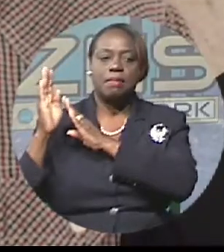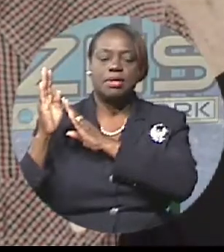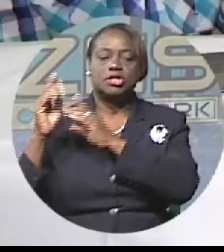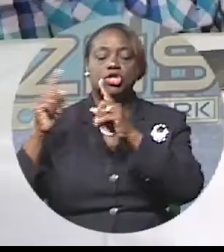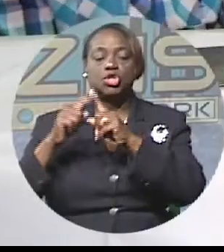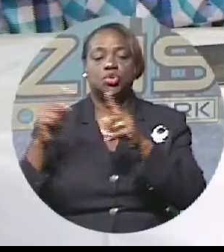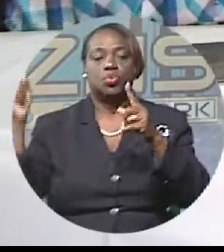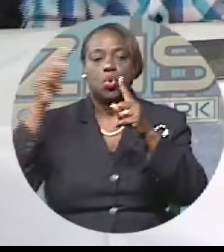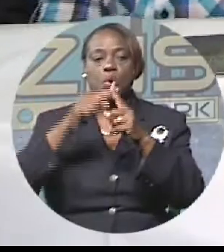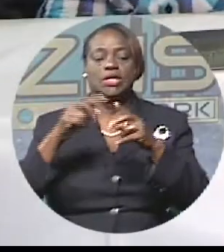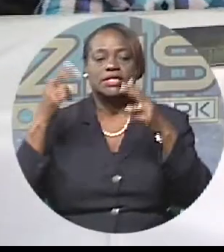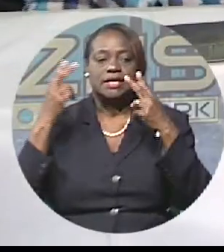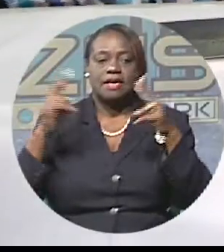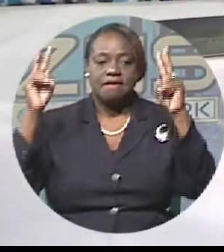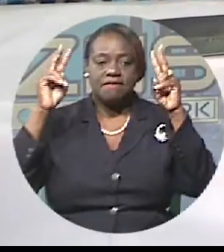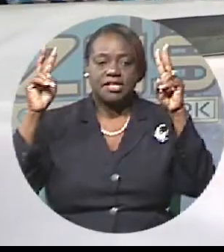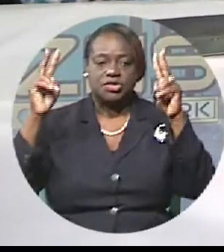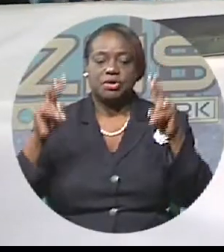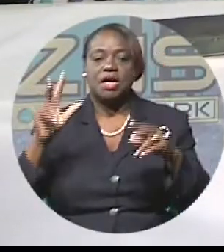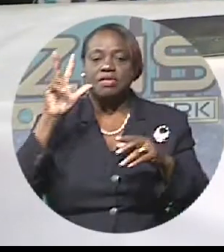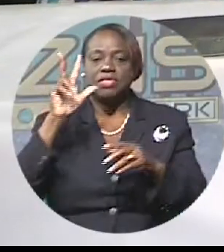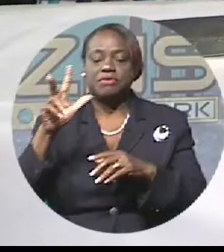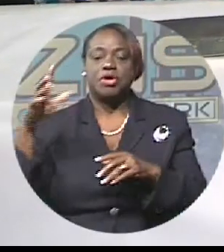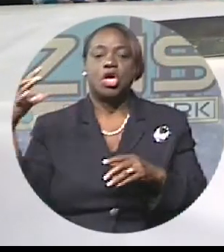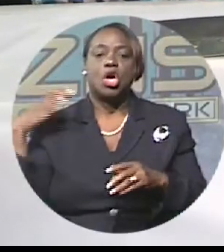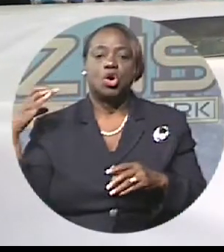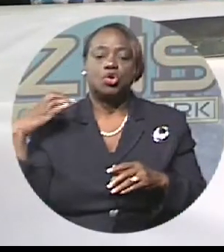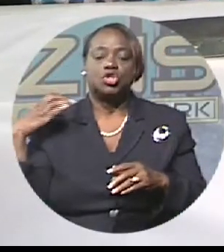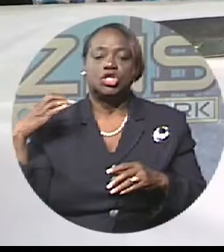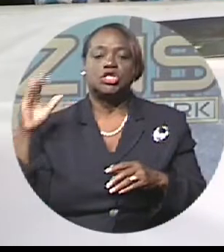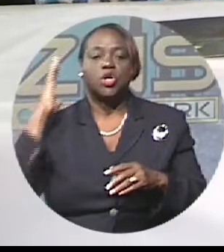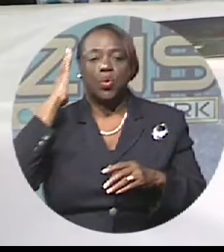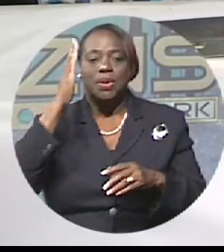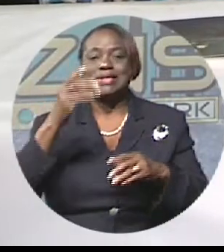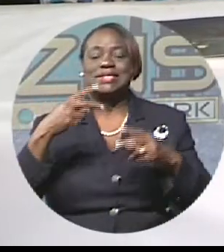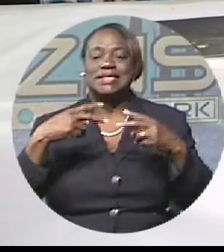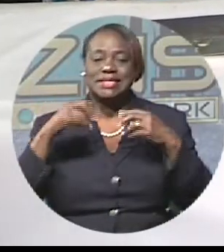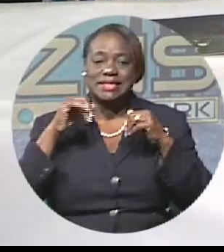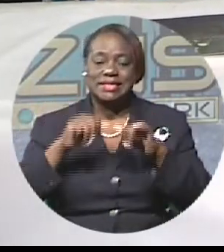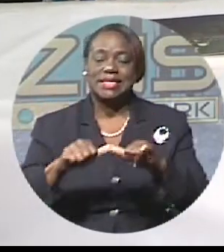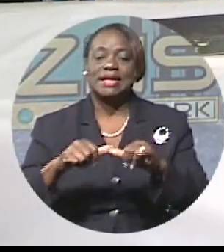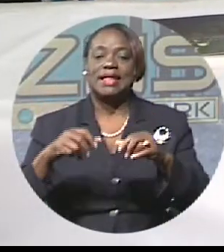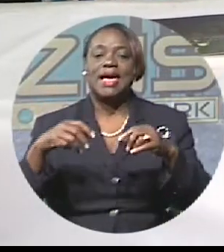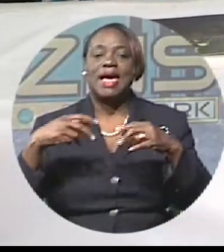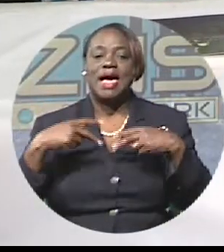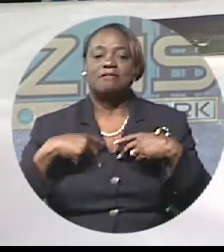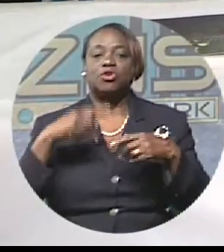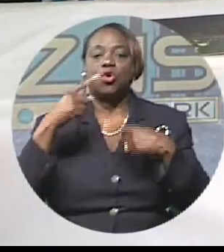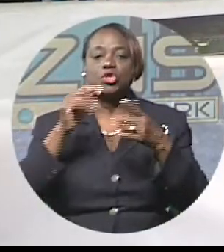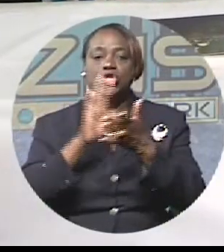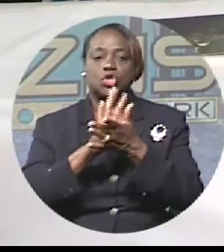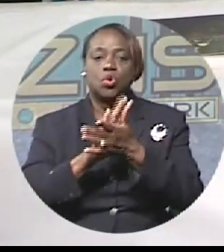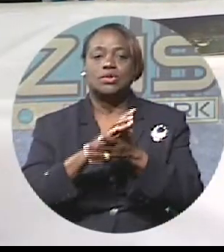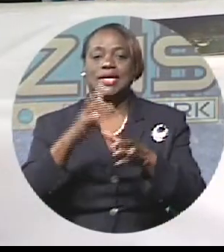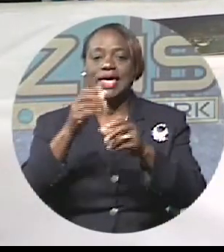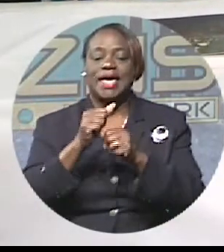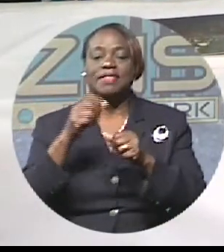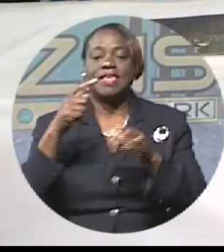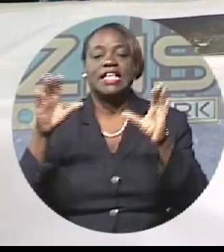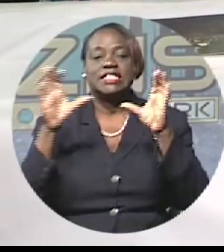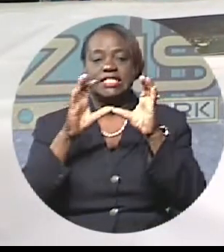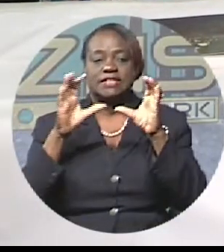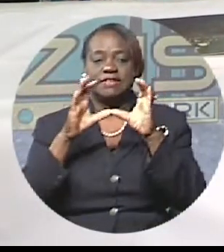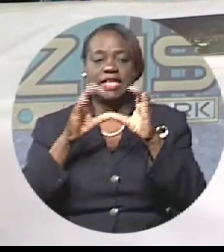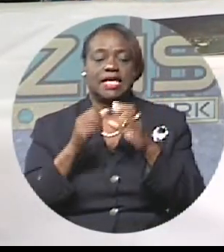towards victory. The three coaches will still have to attend a number of courses before receiving their certification from the International Amateur